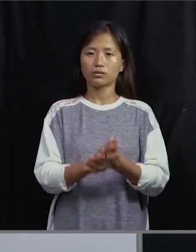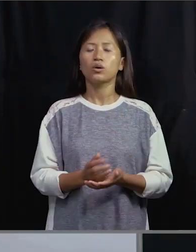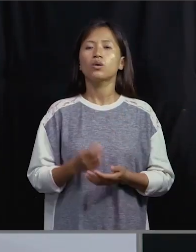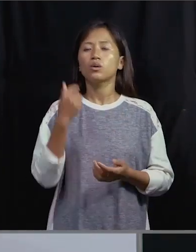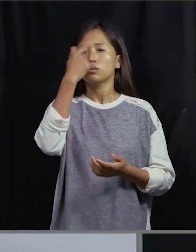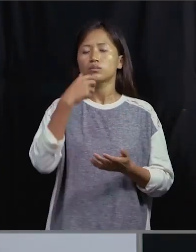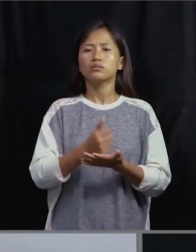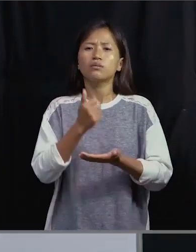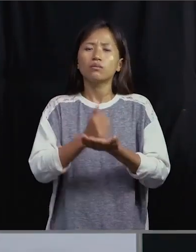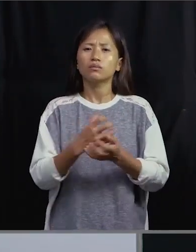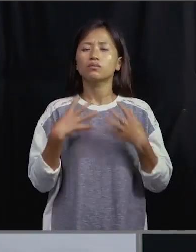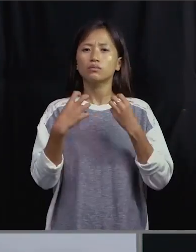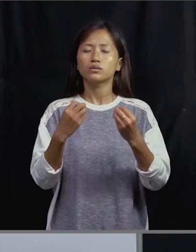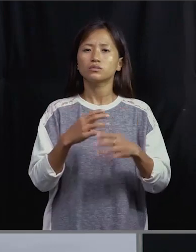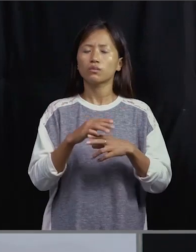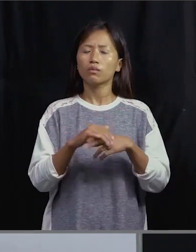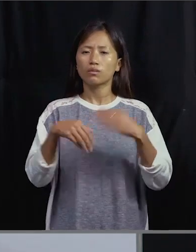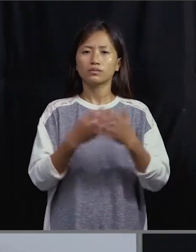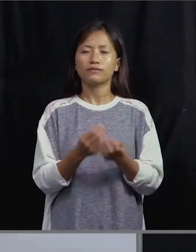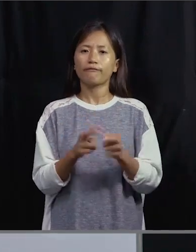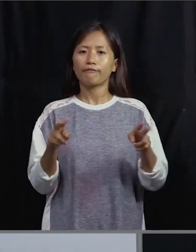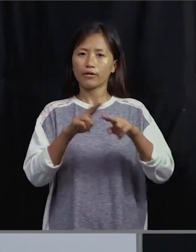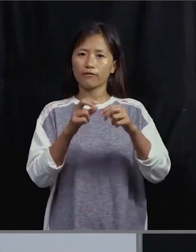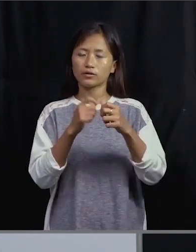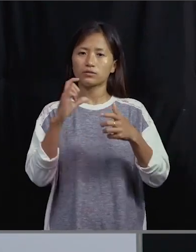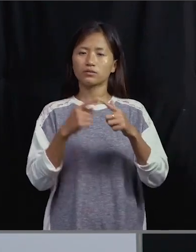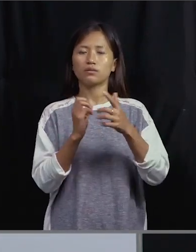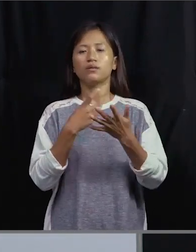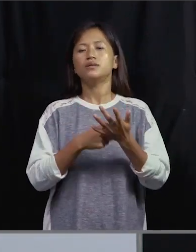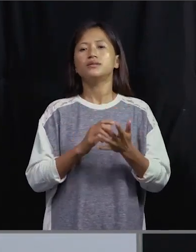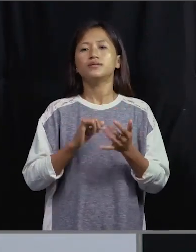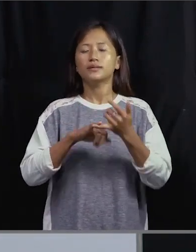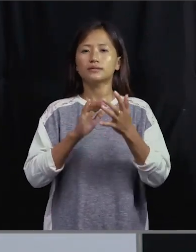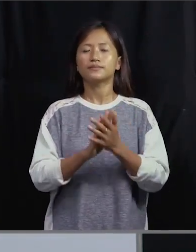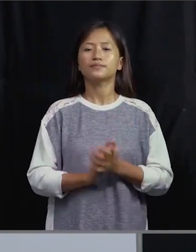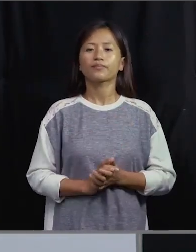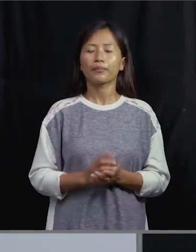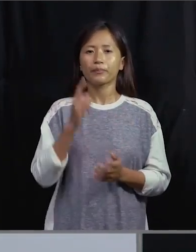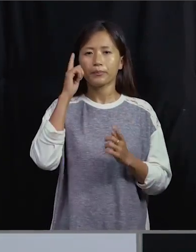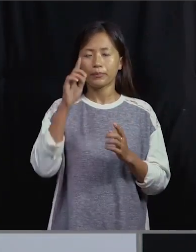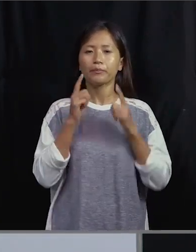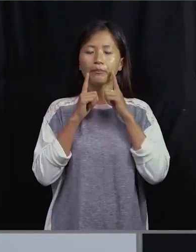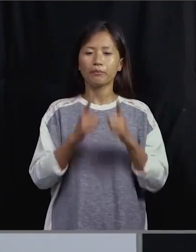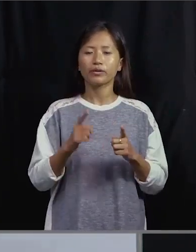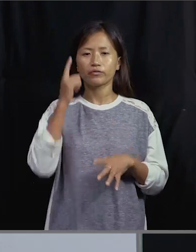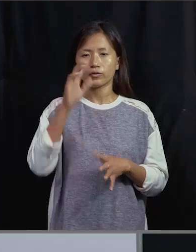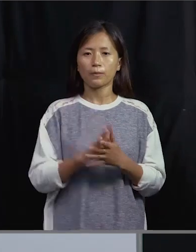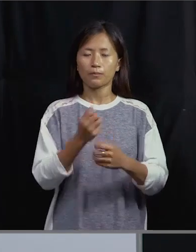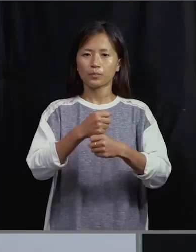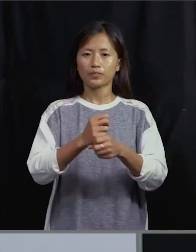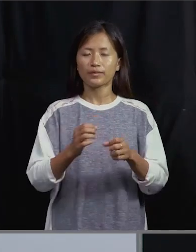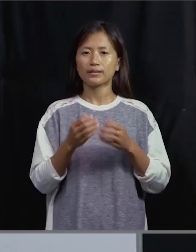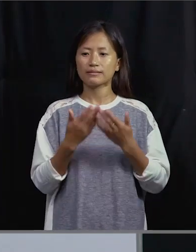demand is affected by so many factors. All right, but for making things